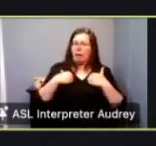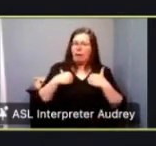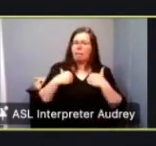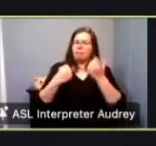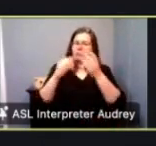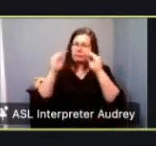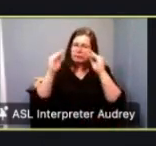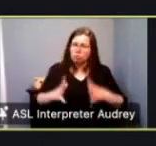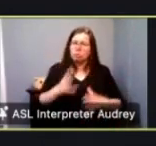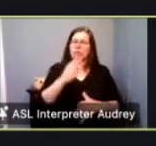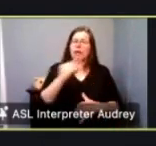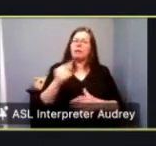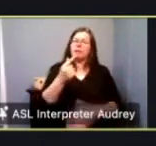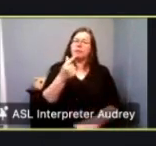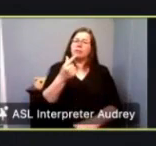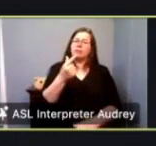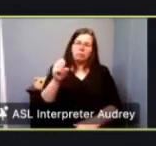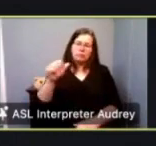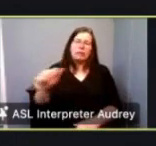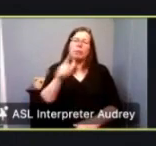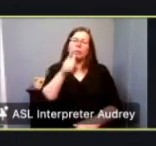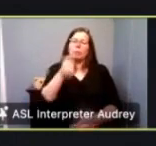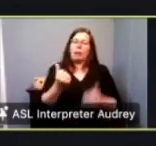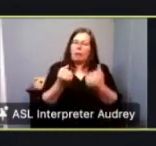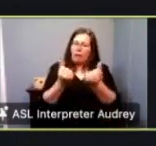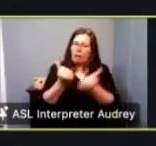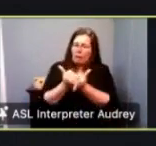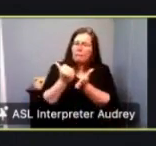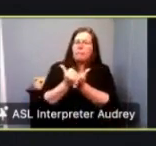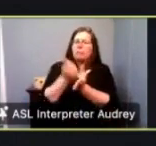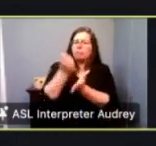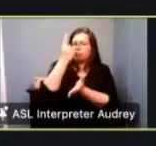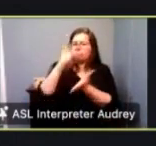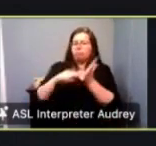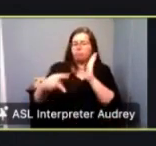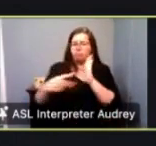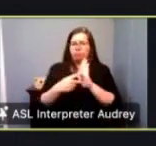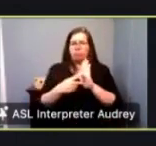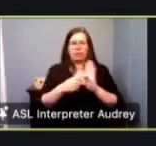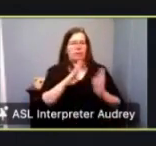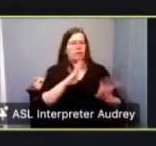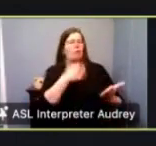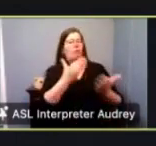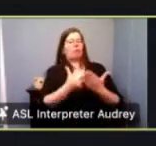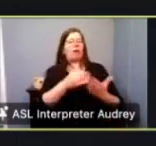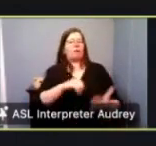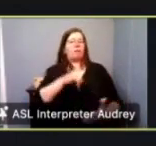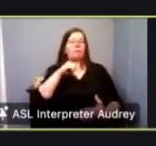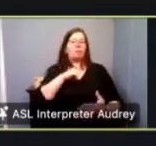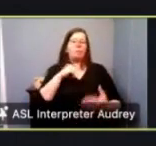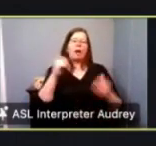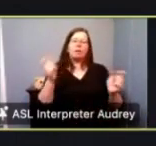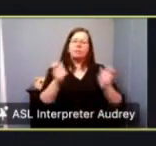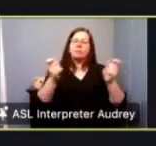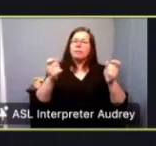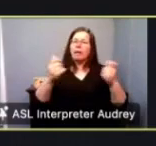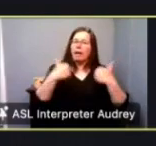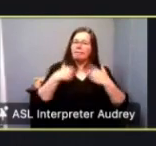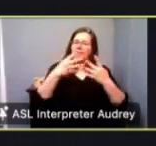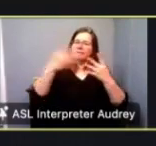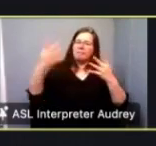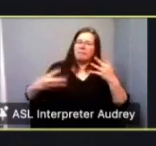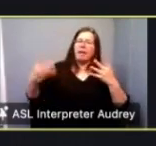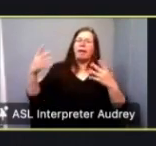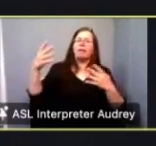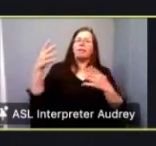that really supported me and helped me process what that meant for me. Daisy and their friends arrive at Pride, multicolored flags in the background. Even though I started to